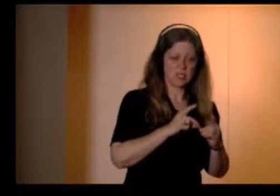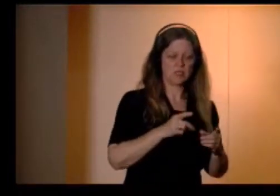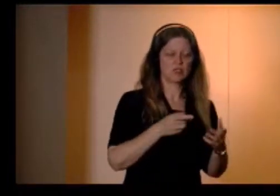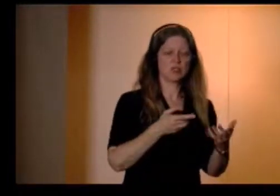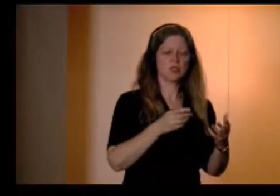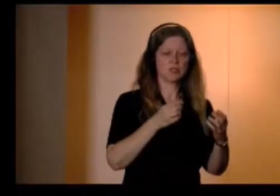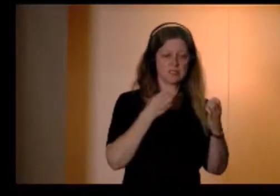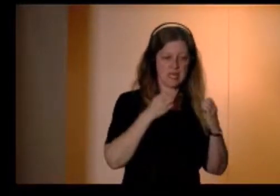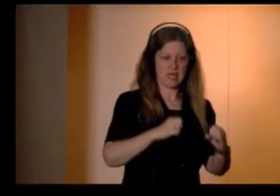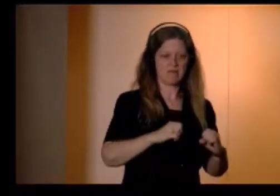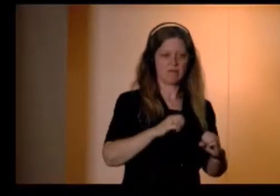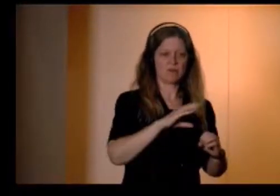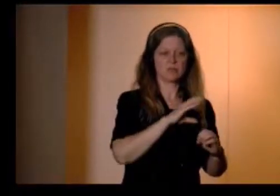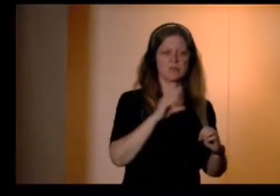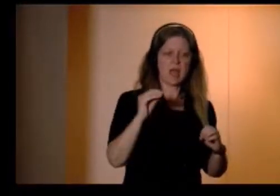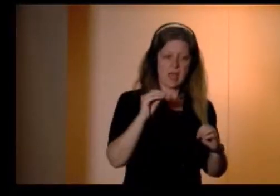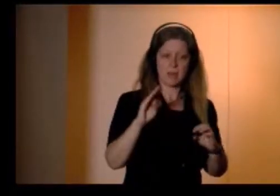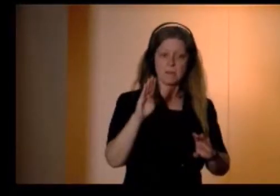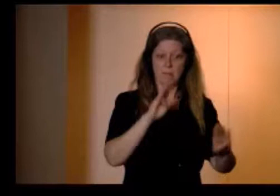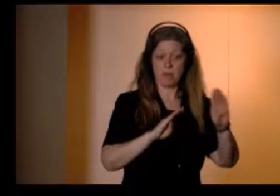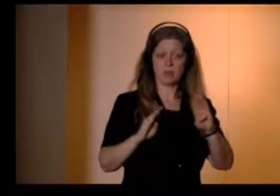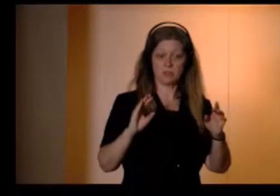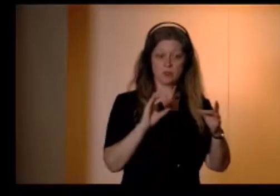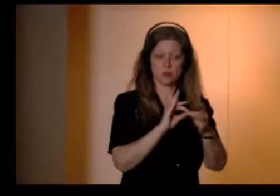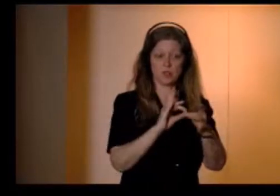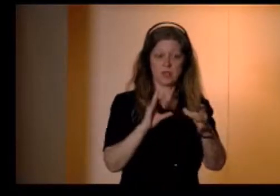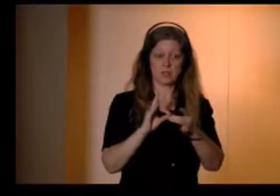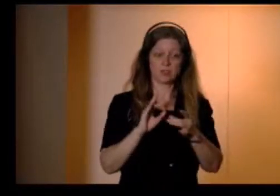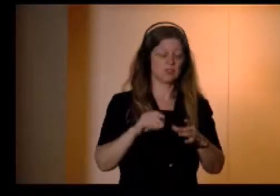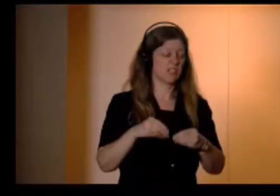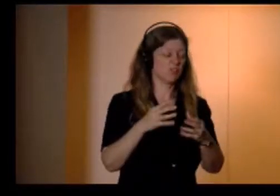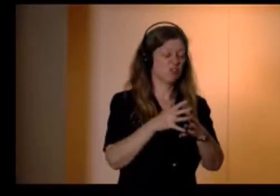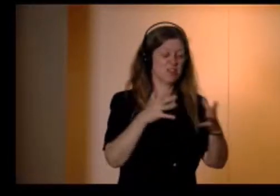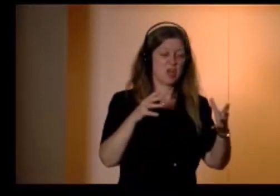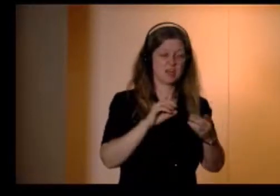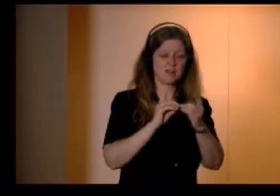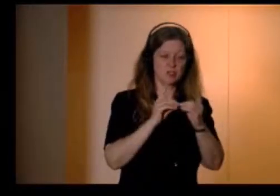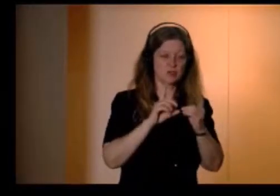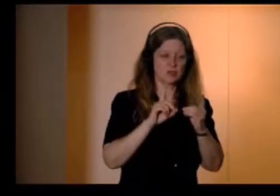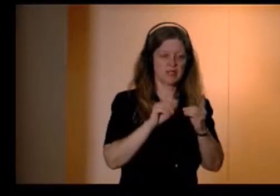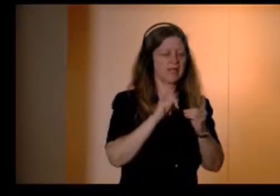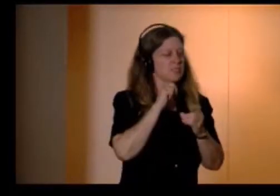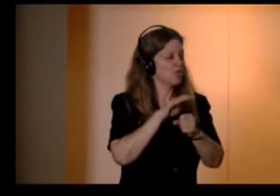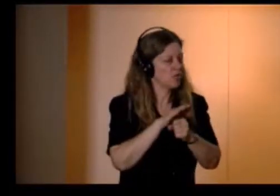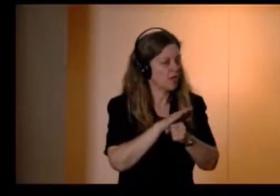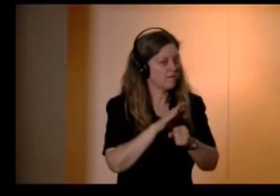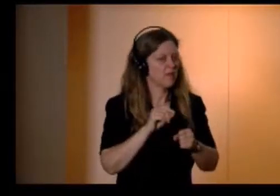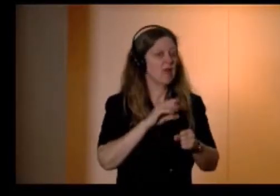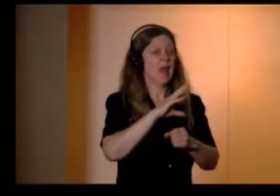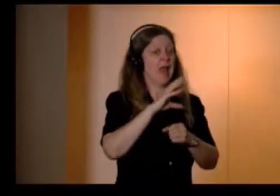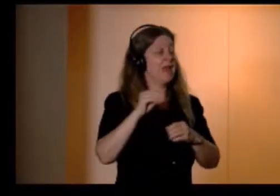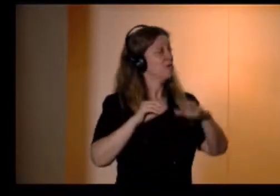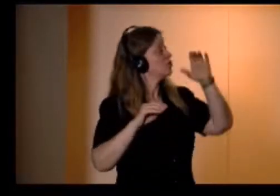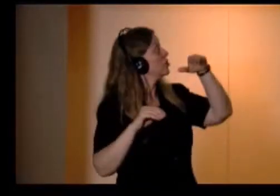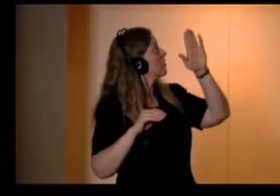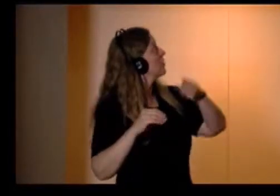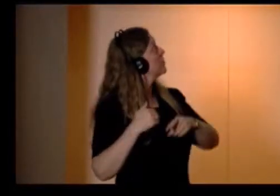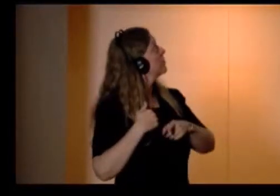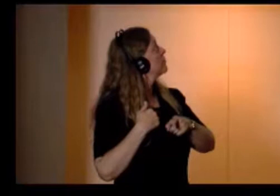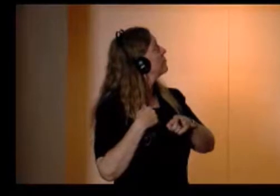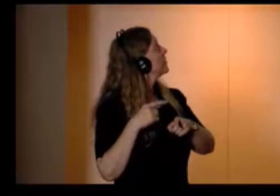biological collections. Okay, that gives you a lot of digital data. That's not good enough. Then on top, there's